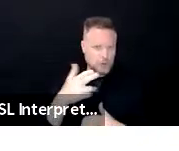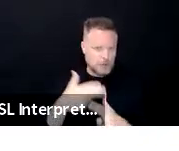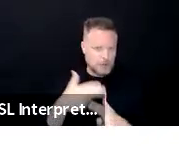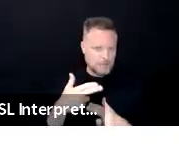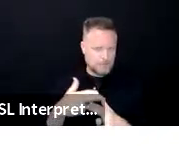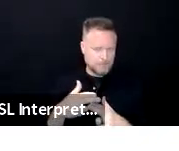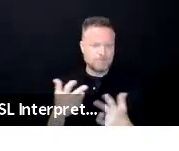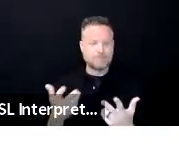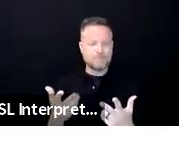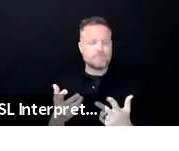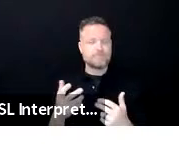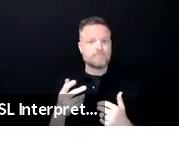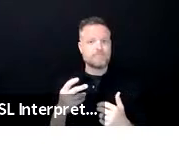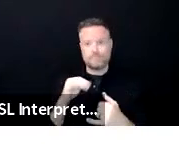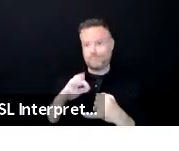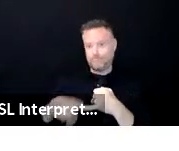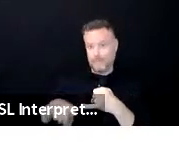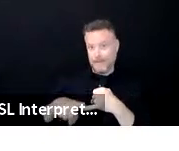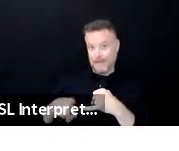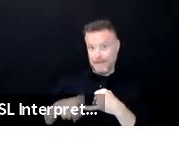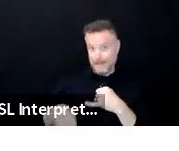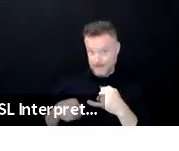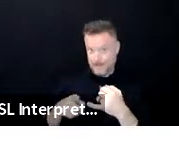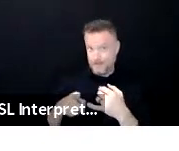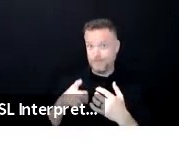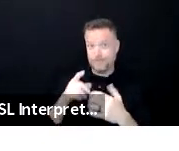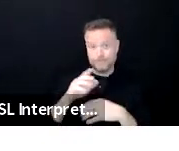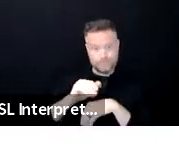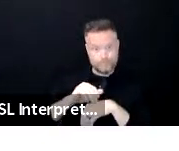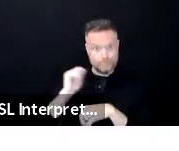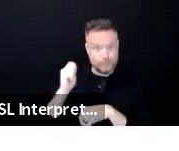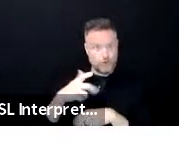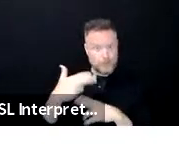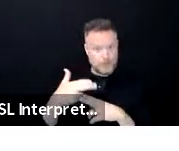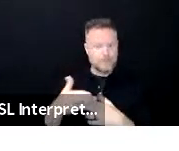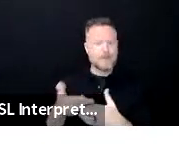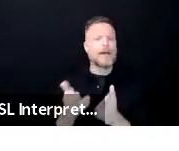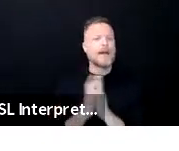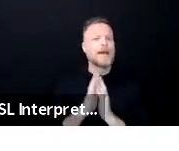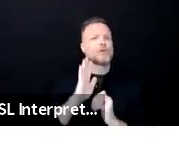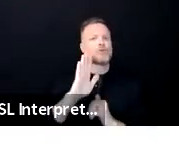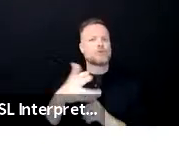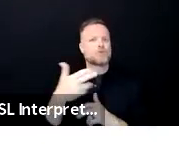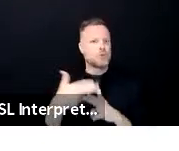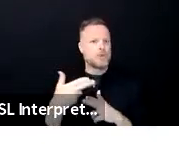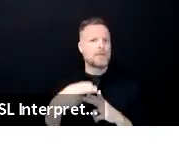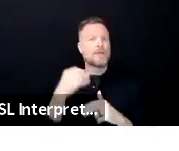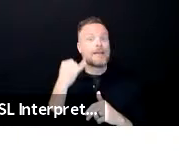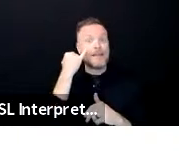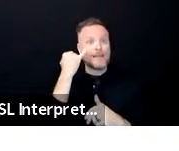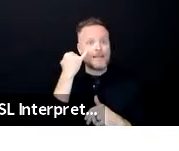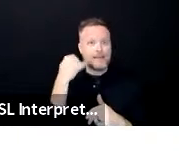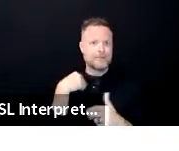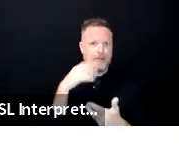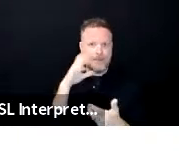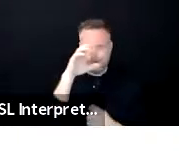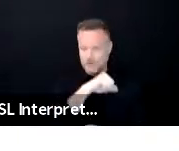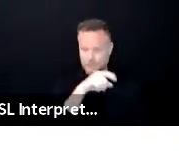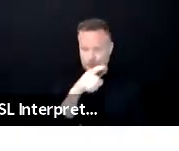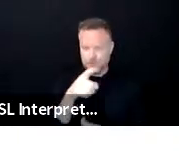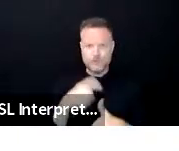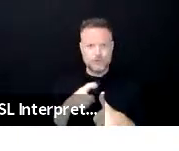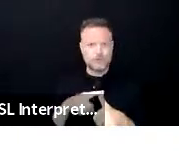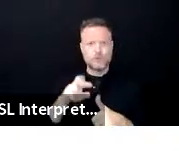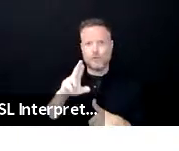end of the roll call, I'll give I'd ask you to say your name if I missed you. So I'll start with Reverend